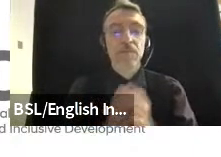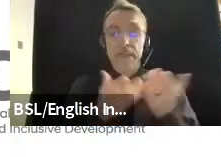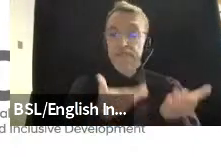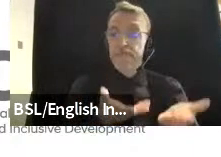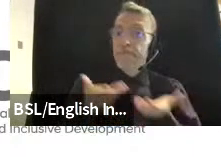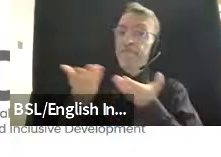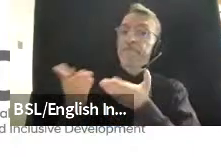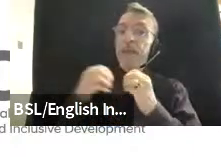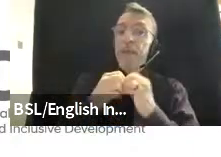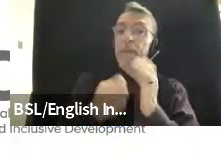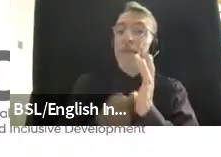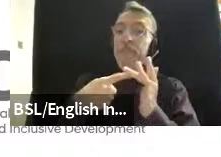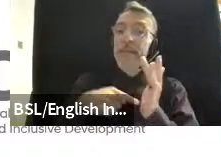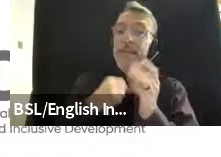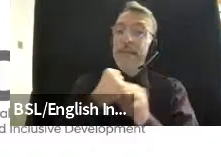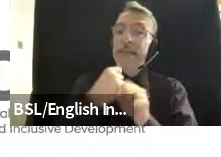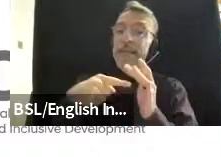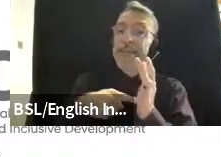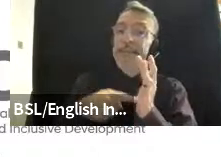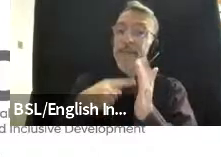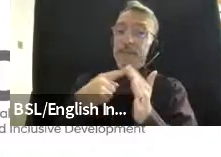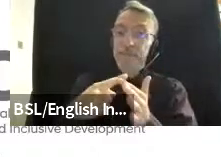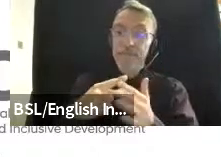to Brigitte. Brigitte, if you're there.